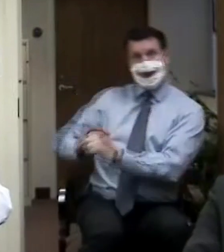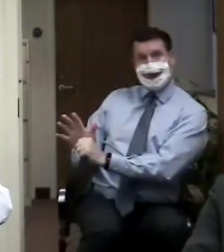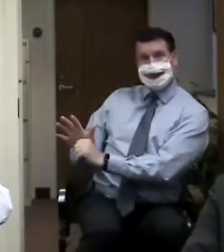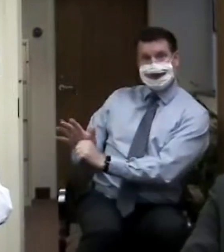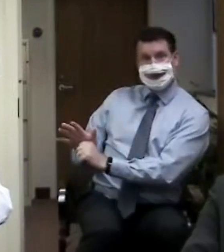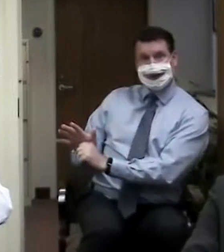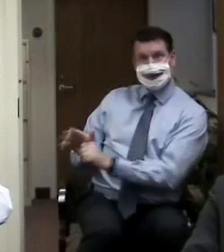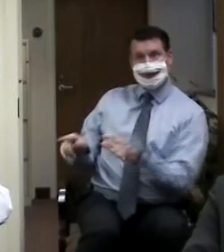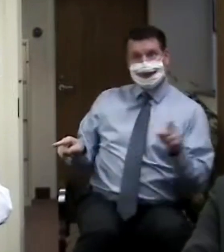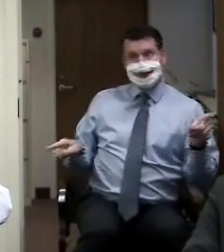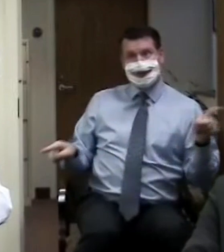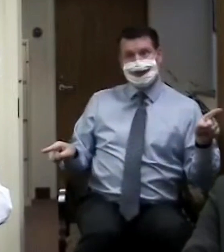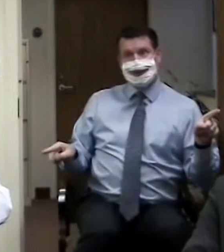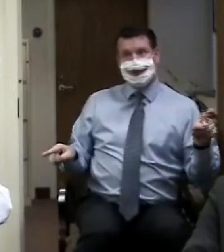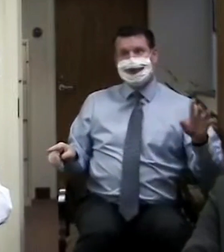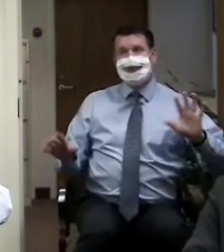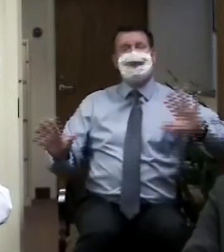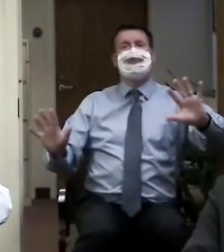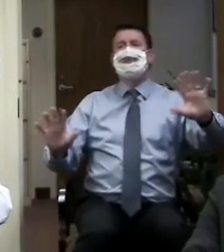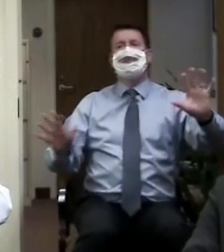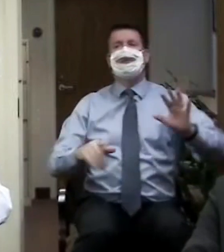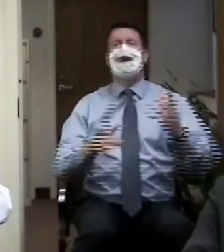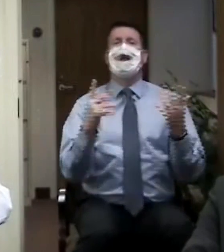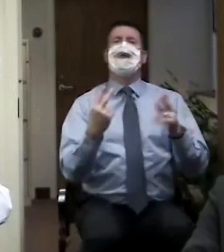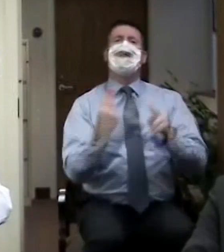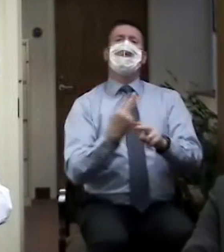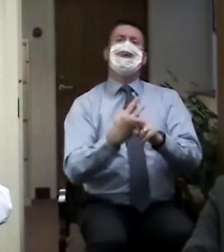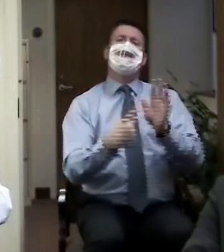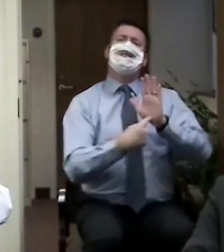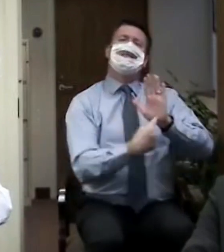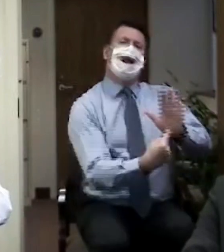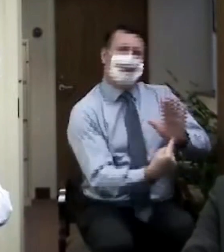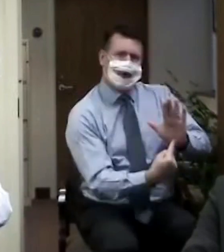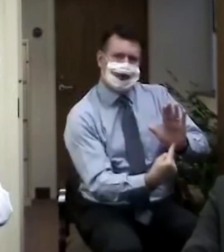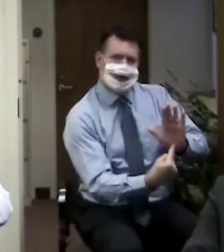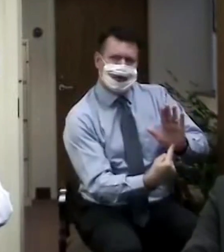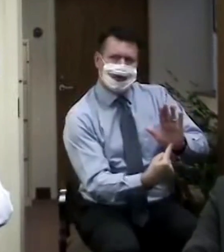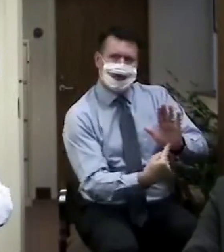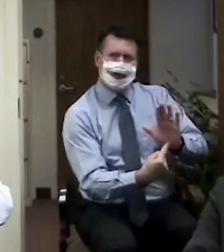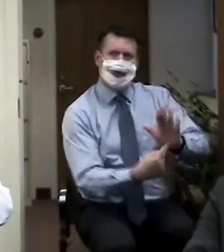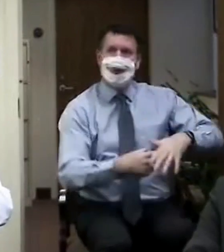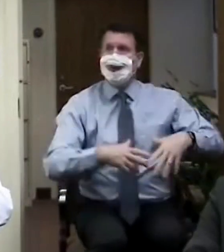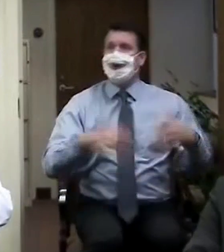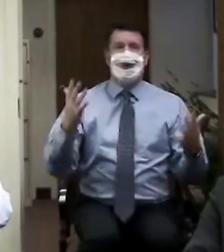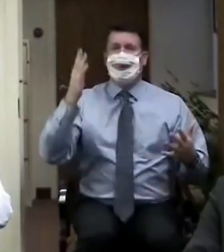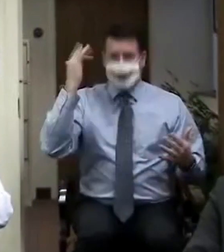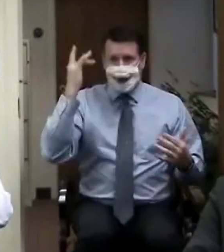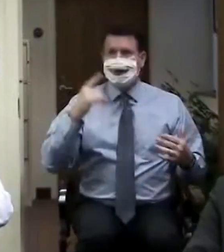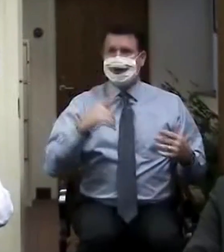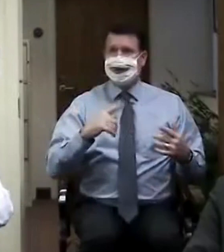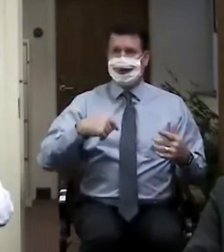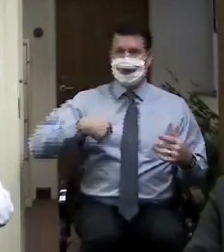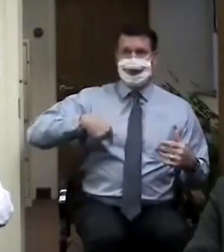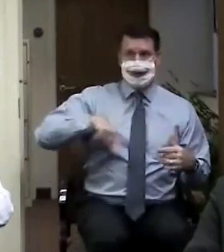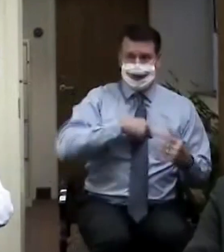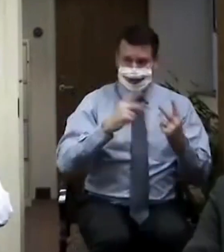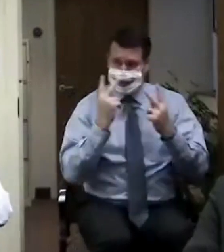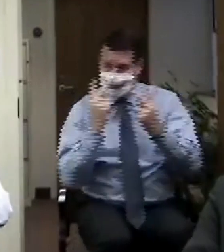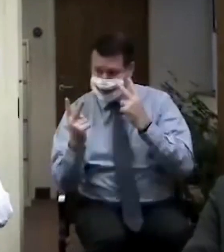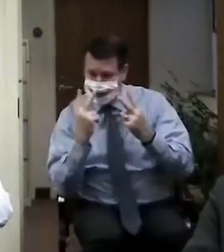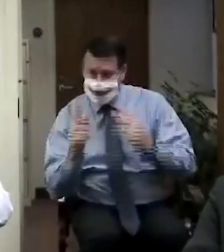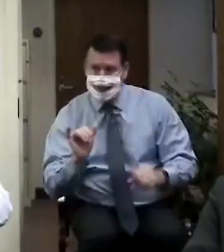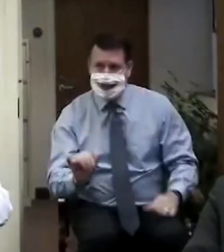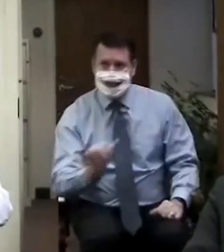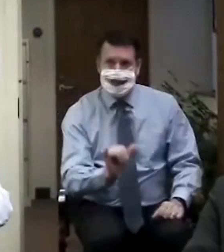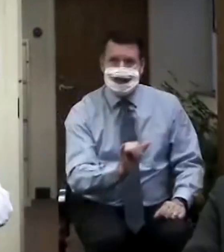of our facilities patients presenting to the emergency room way too late for treatment for acute